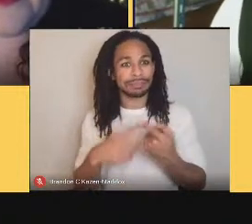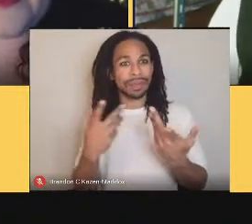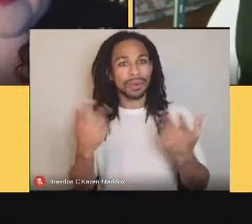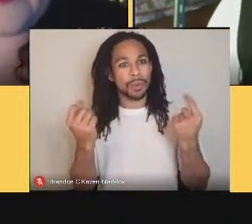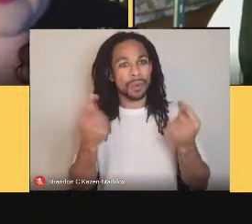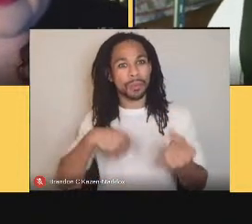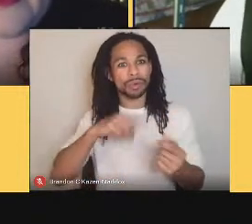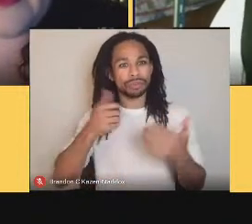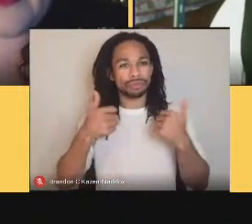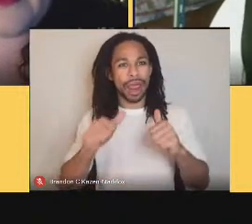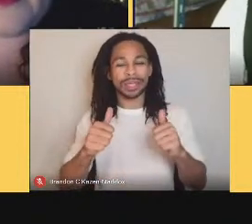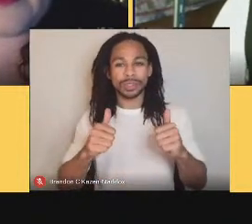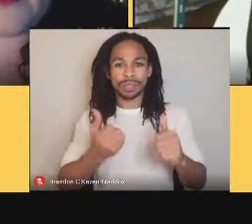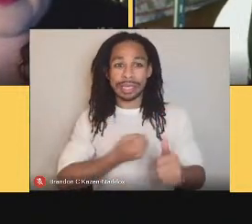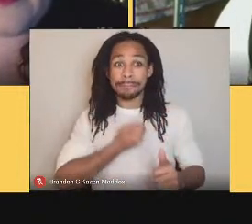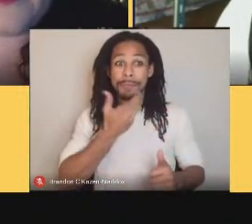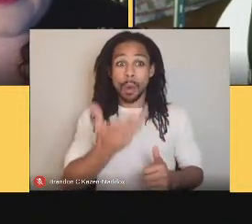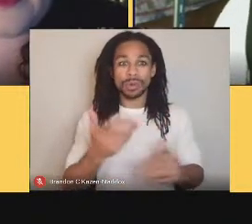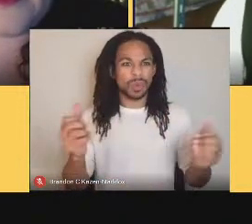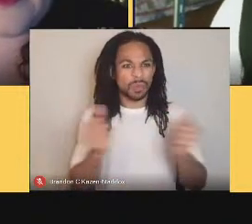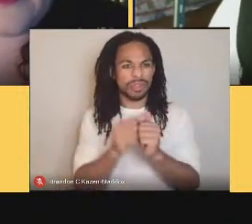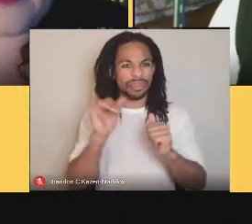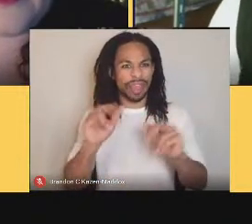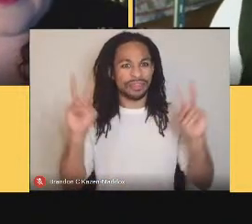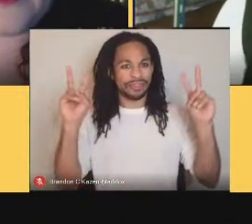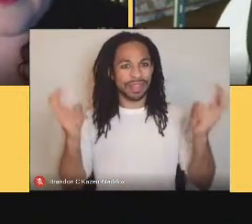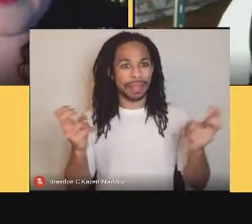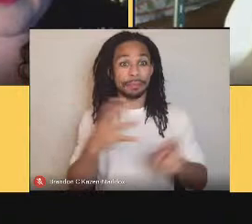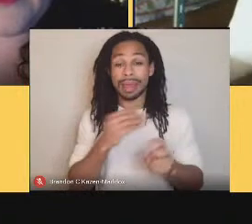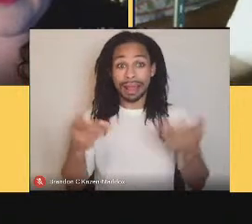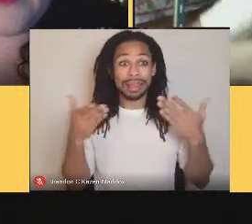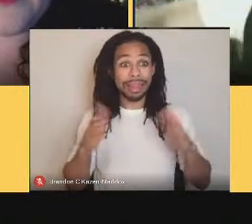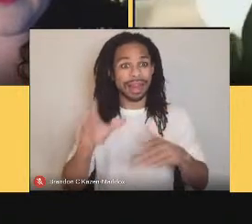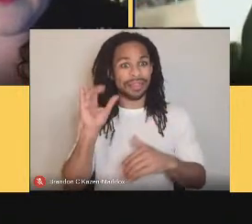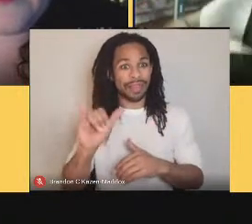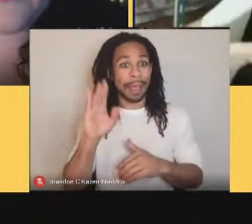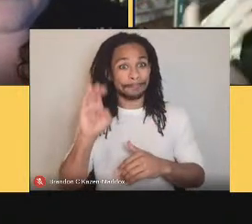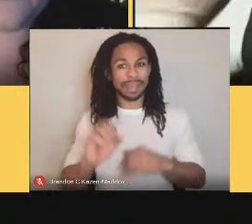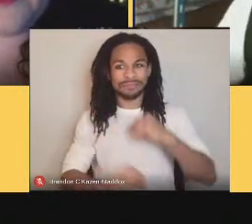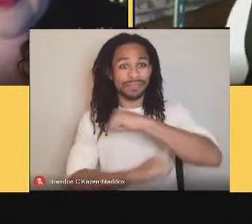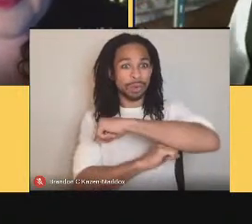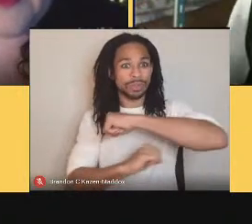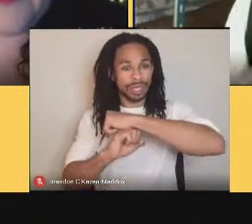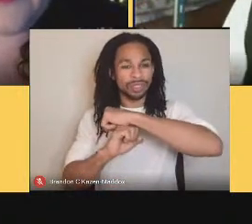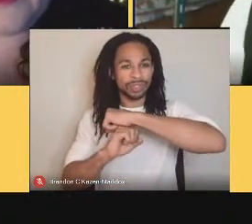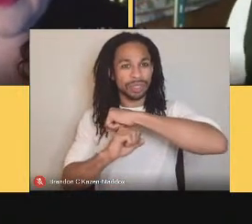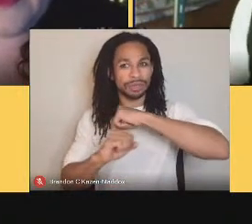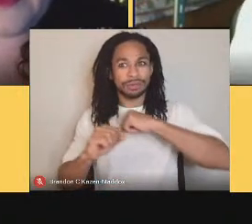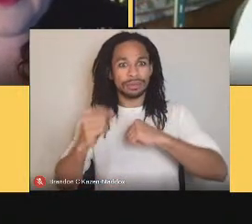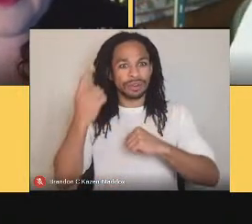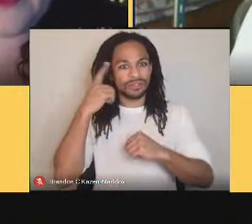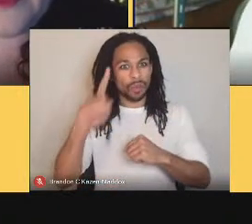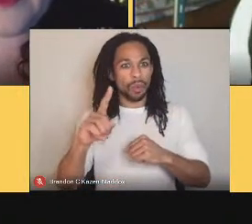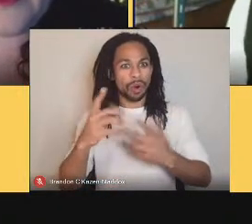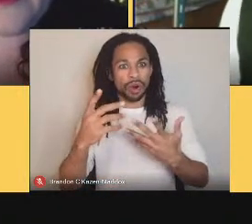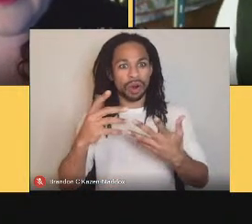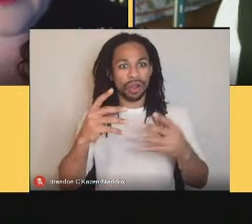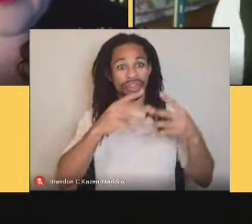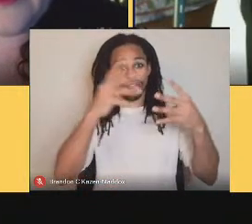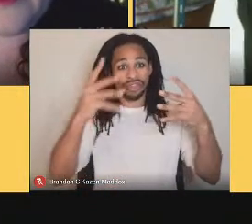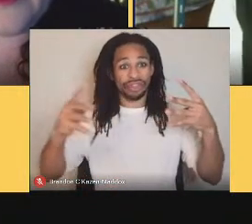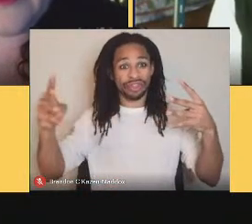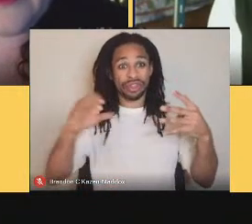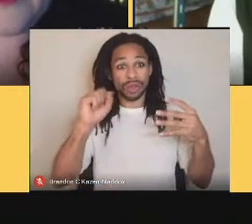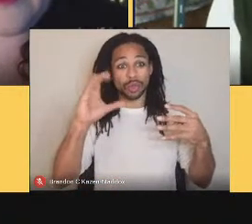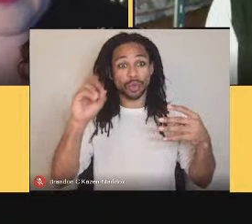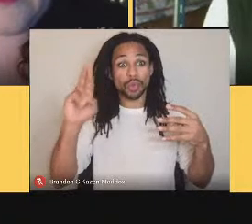to emote with the theme and letting that be a foundation for the rest of the scoring, which I didn't do any of the scoring, but having